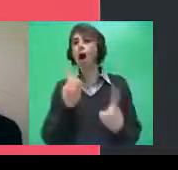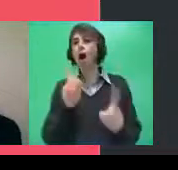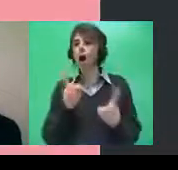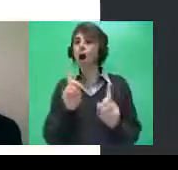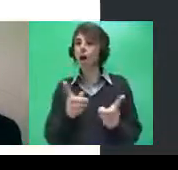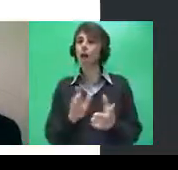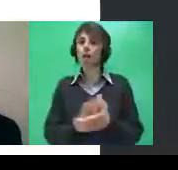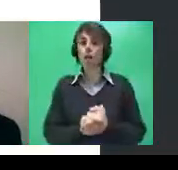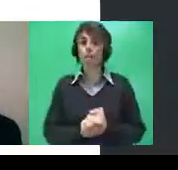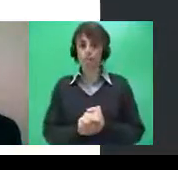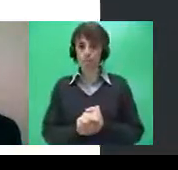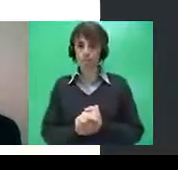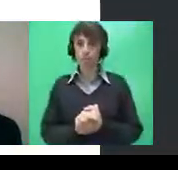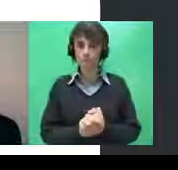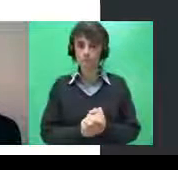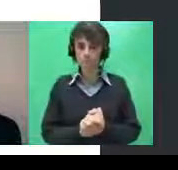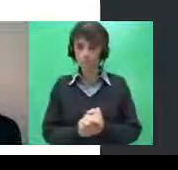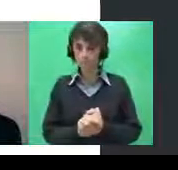please.